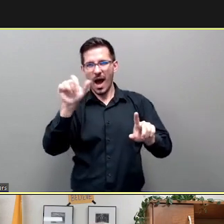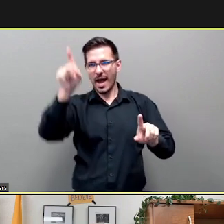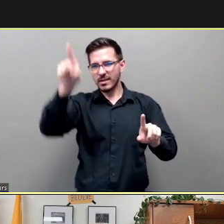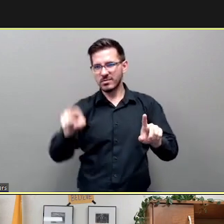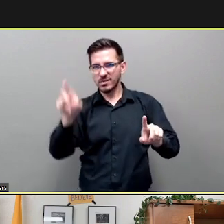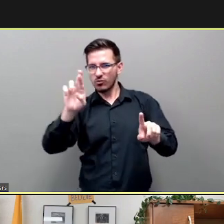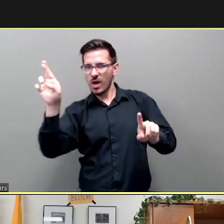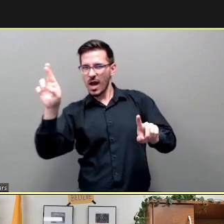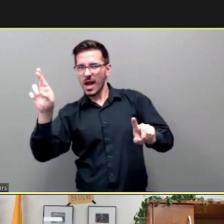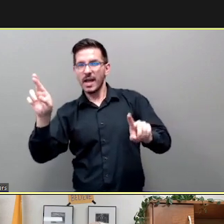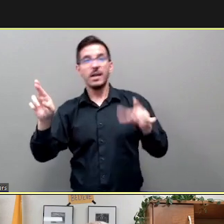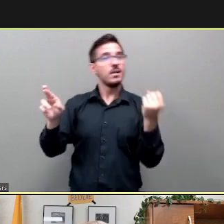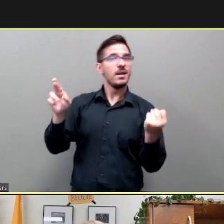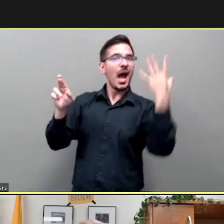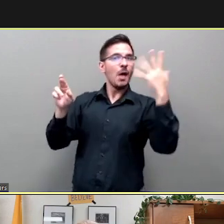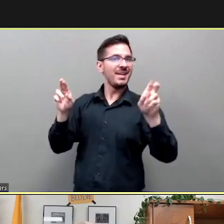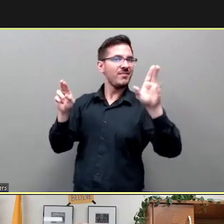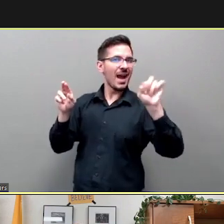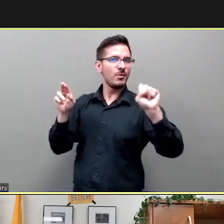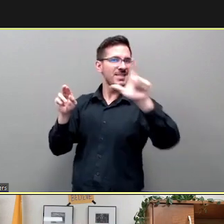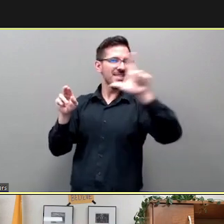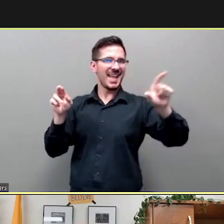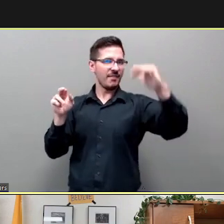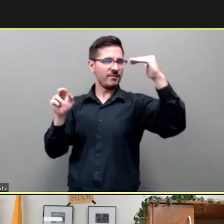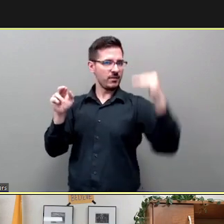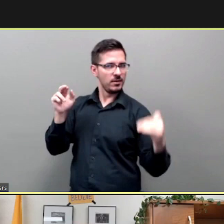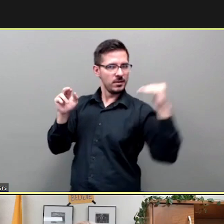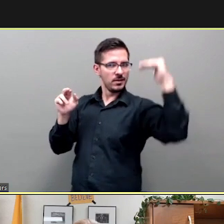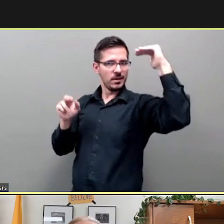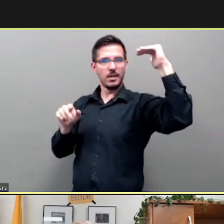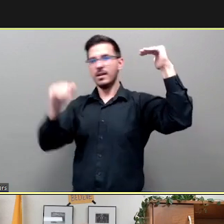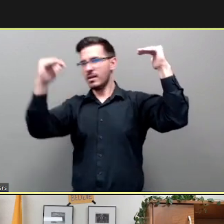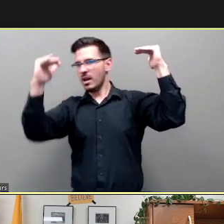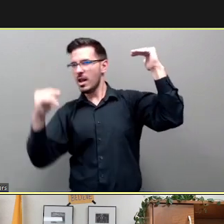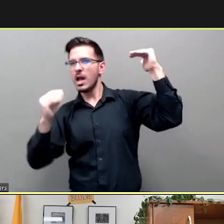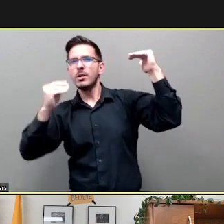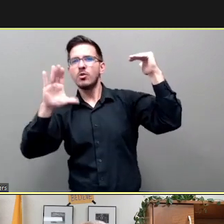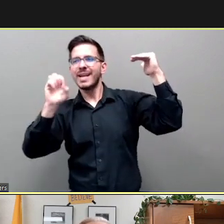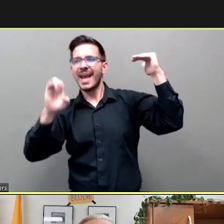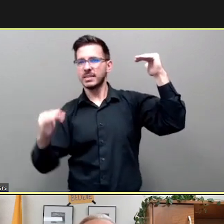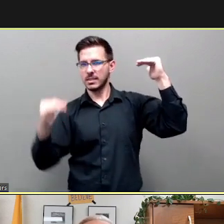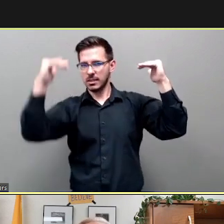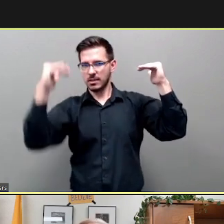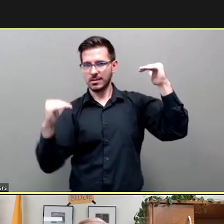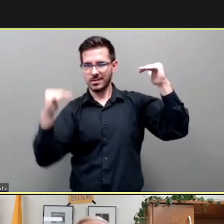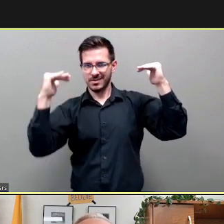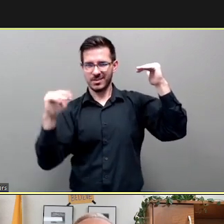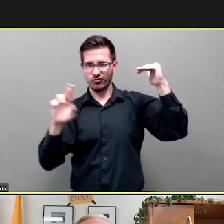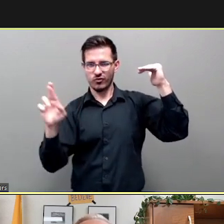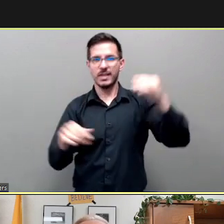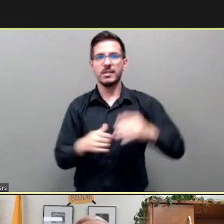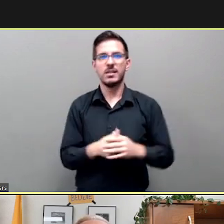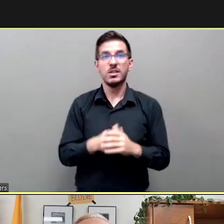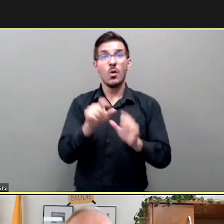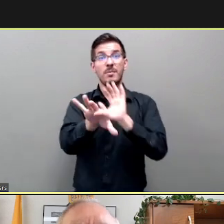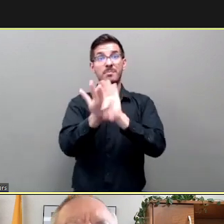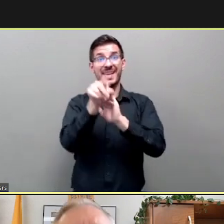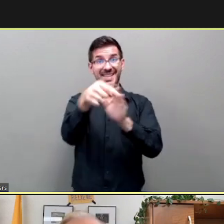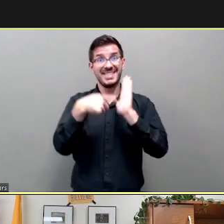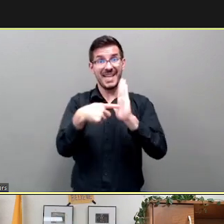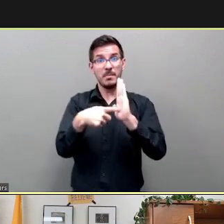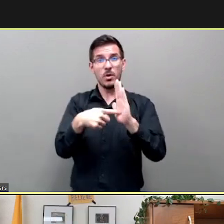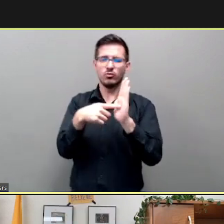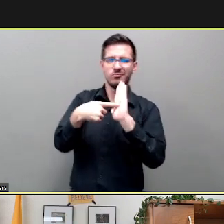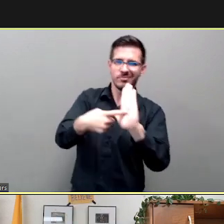on the left. And what we're looking for here, and I picked this example to kind of illustrate this, but they don't all show it